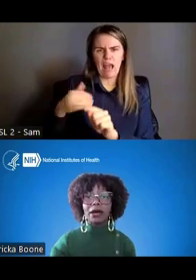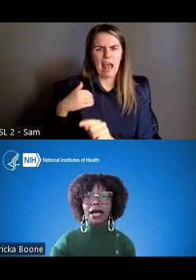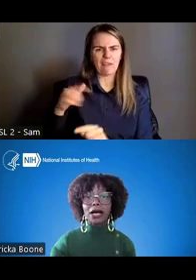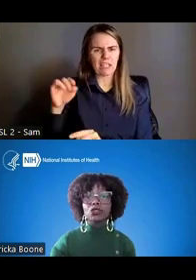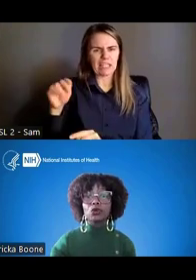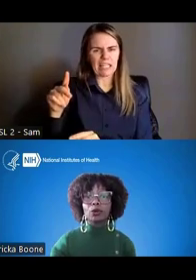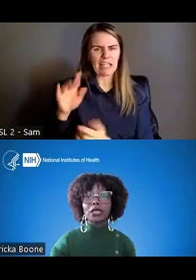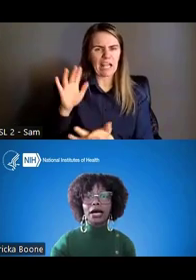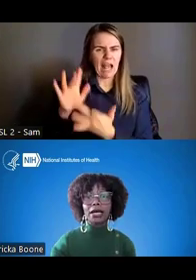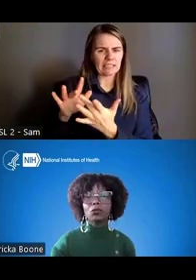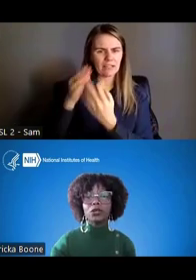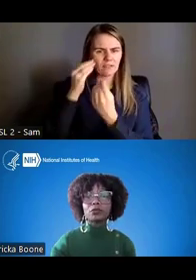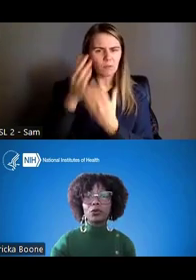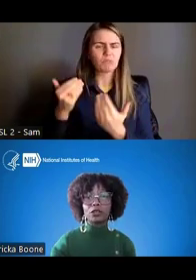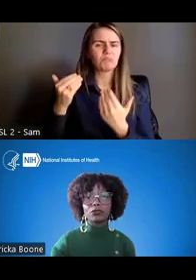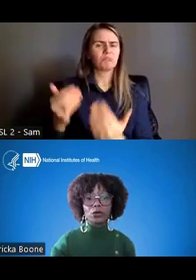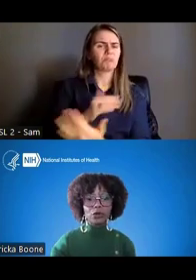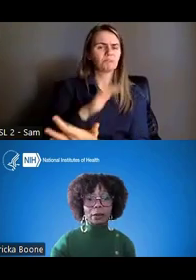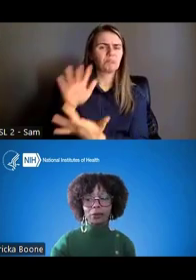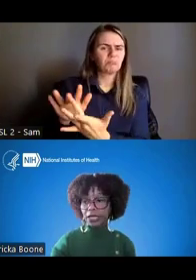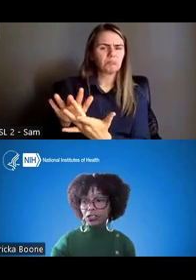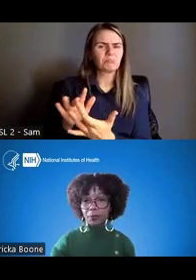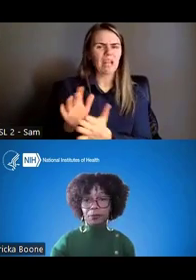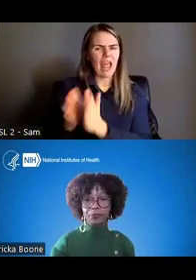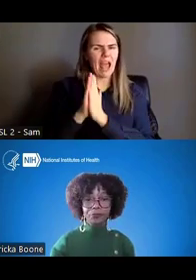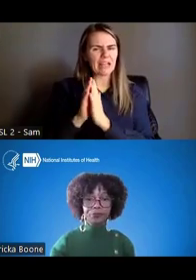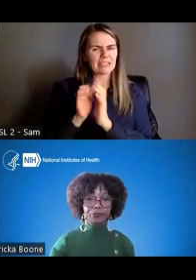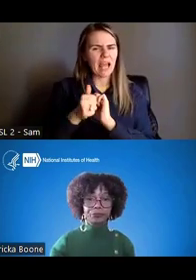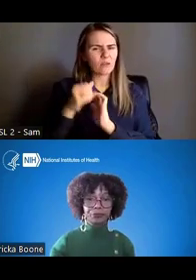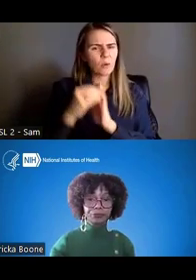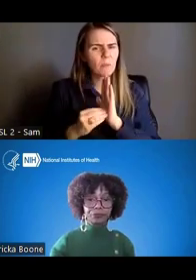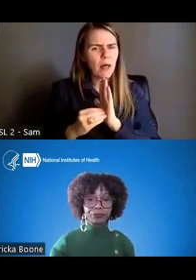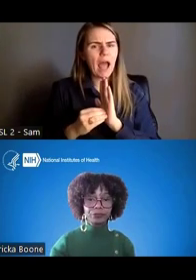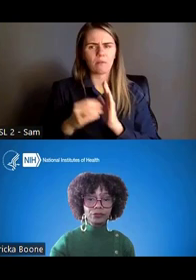conversation about how to apply and what's important for your application.